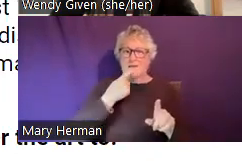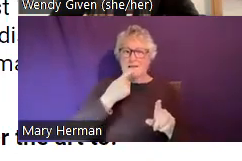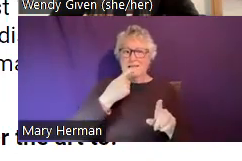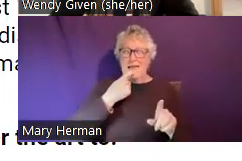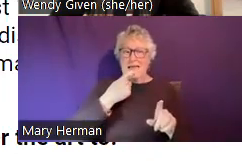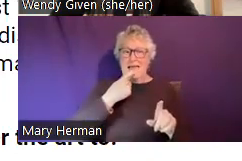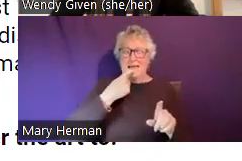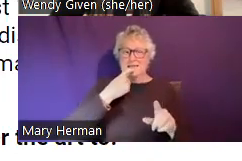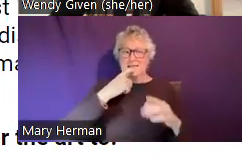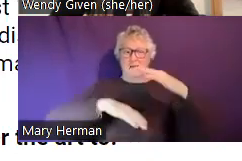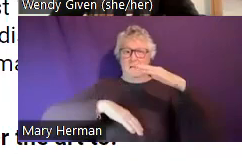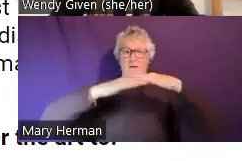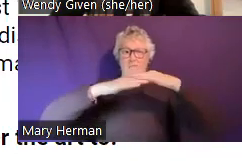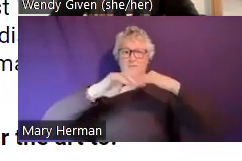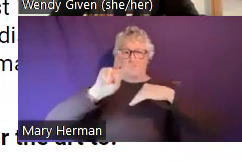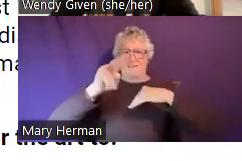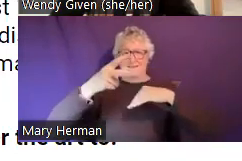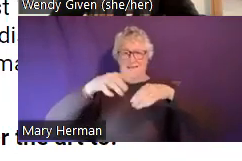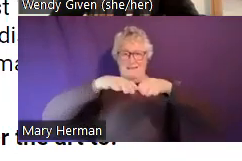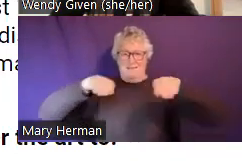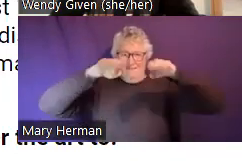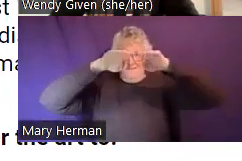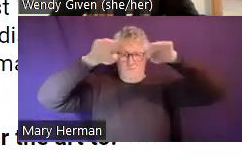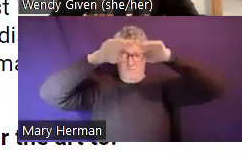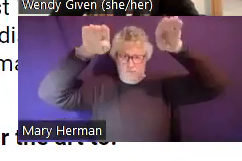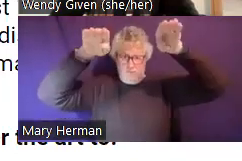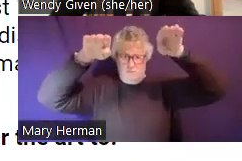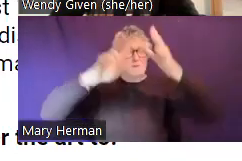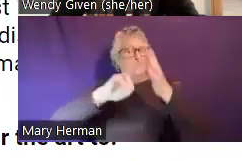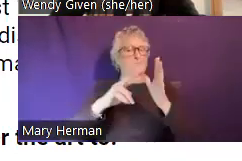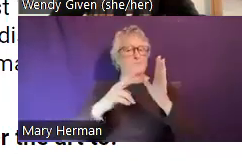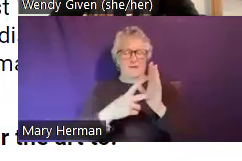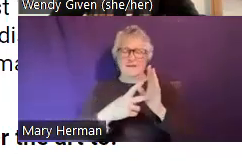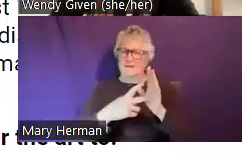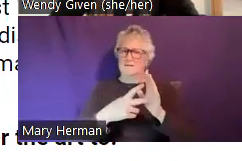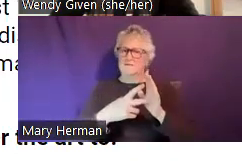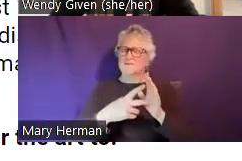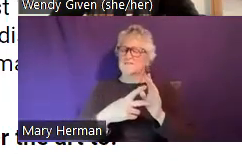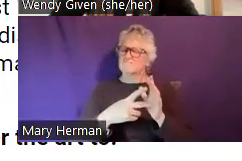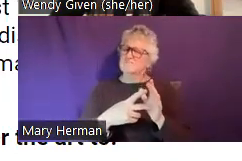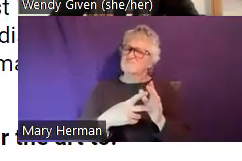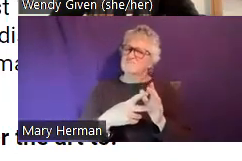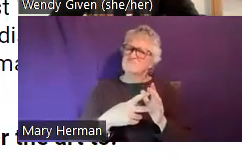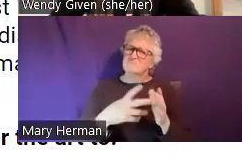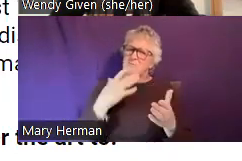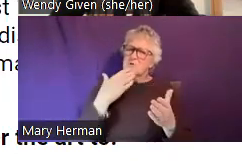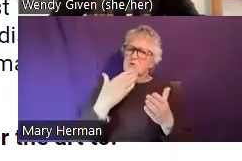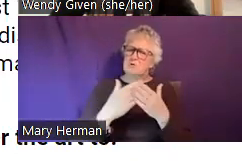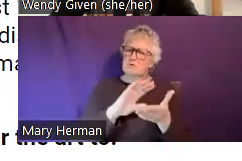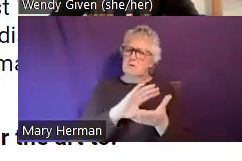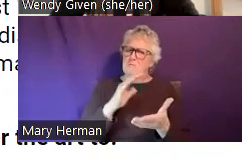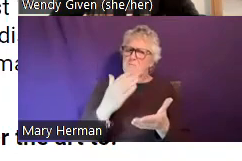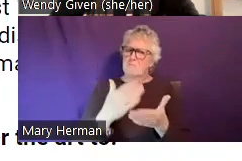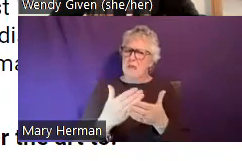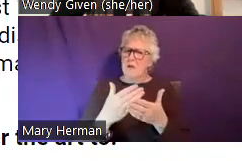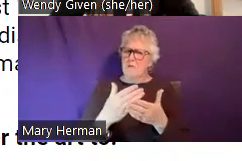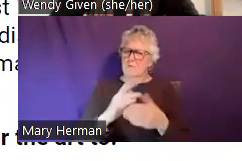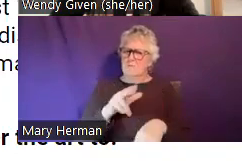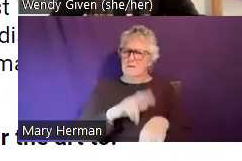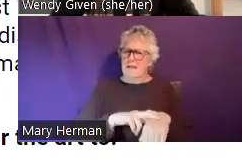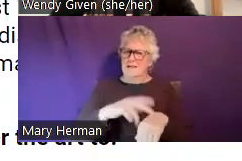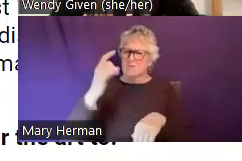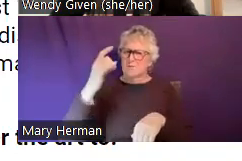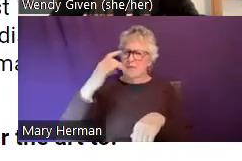well. So there will be a fair amount of natural light coming in through the skylights here too. These will be living